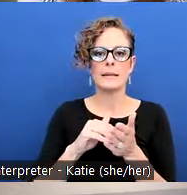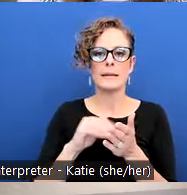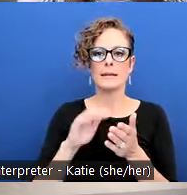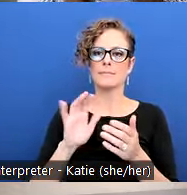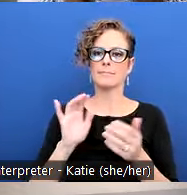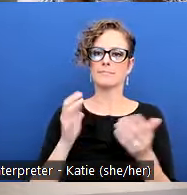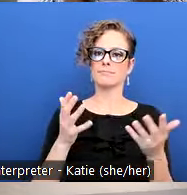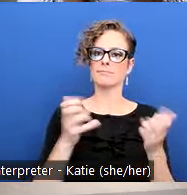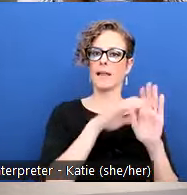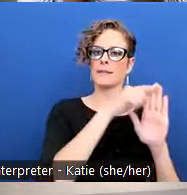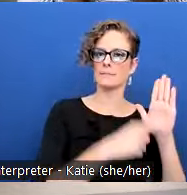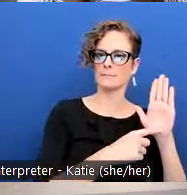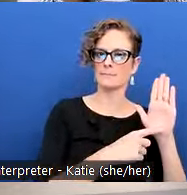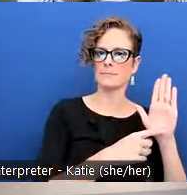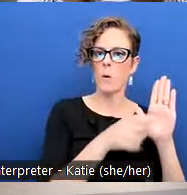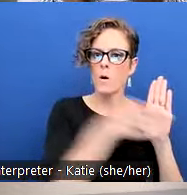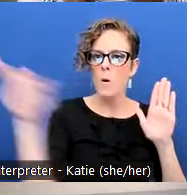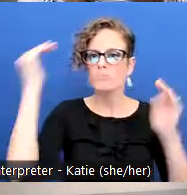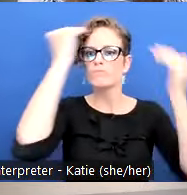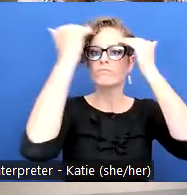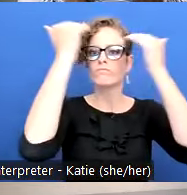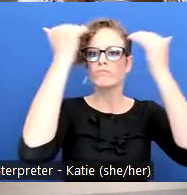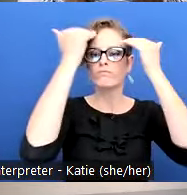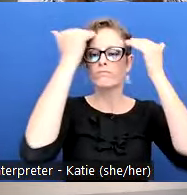everyone's radar. More information will be